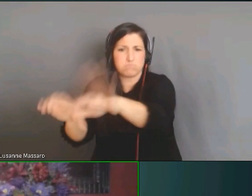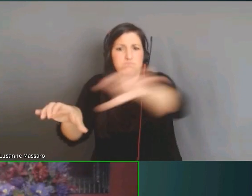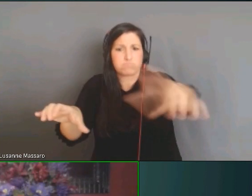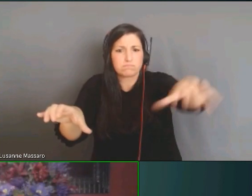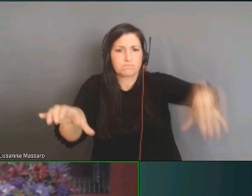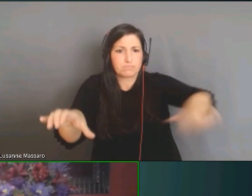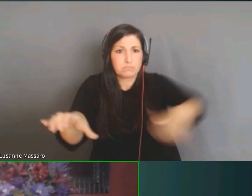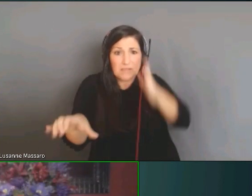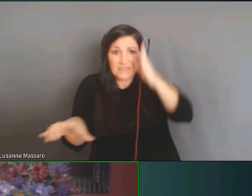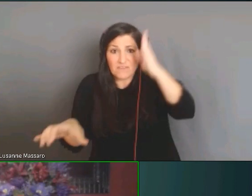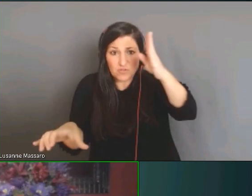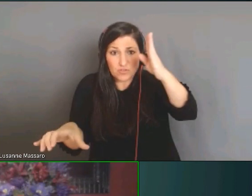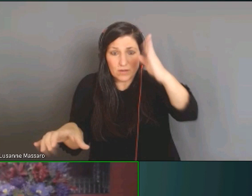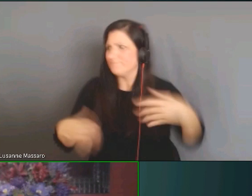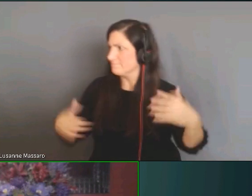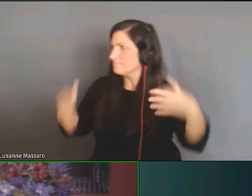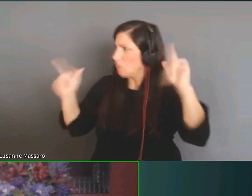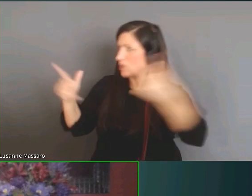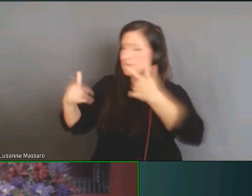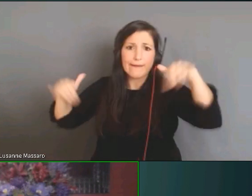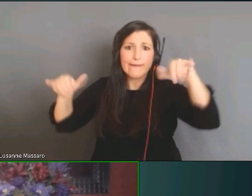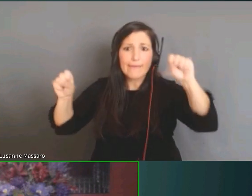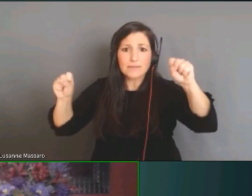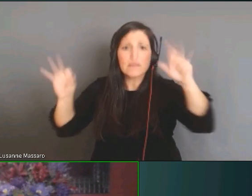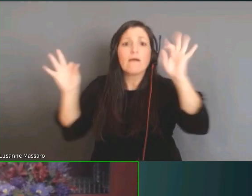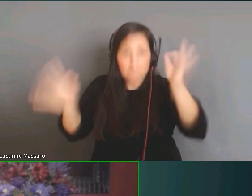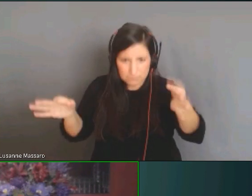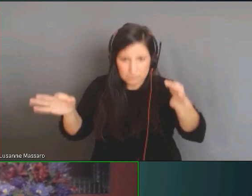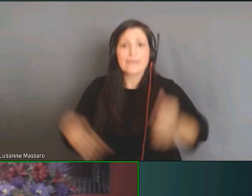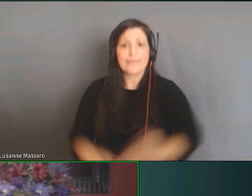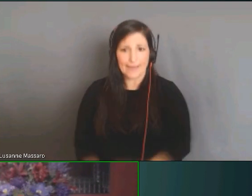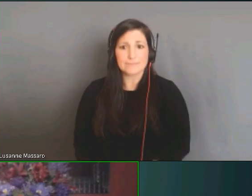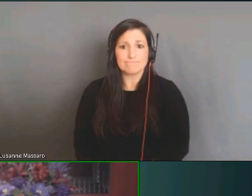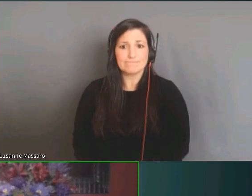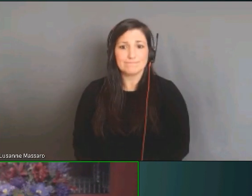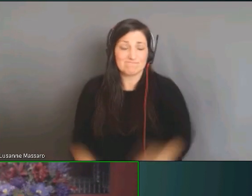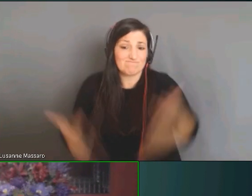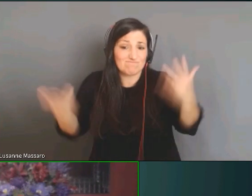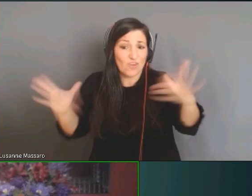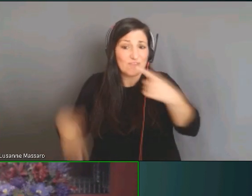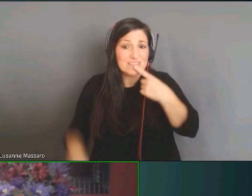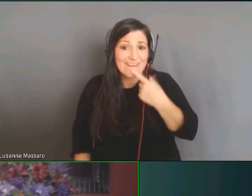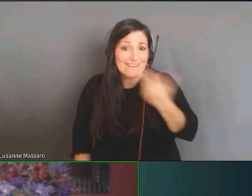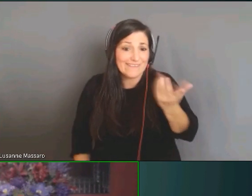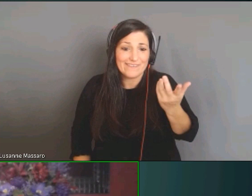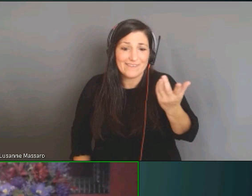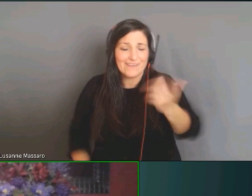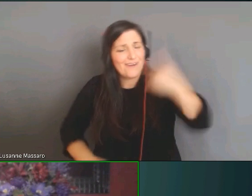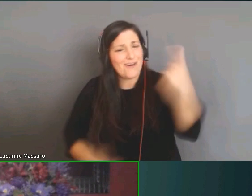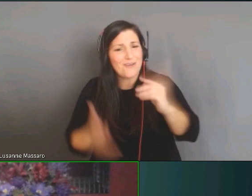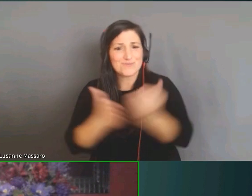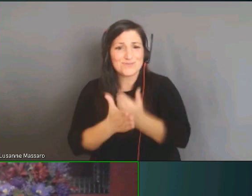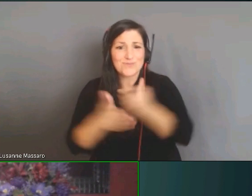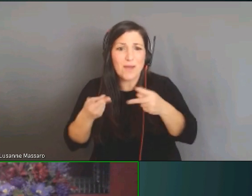yes. Safely, right? Like, absolutely. Um, as we said, there's always new